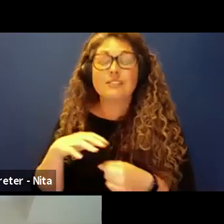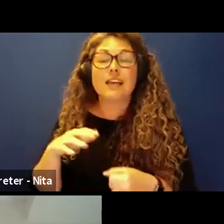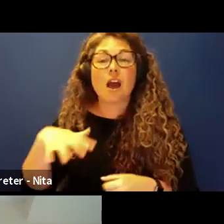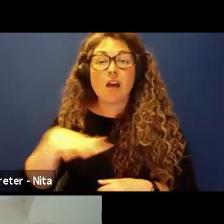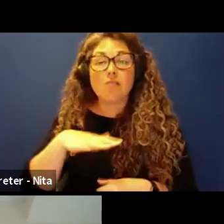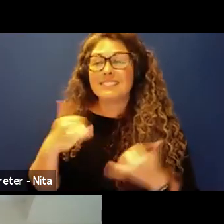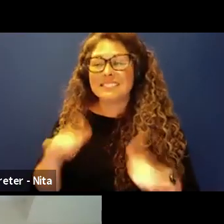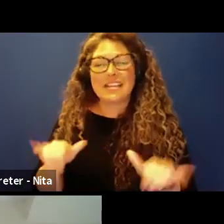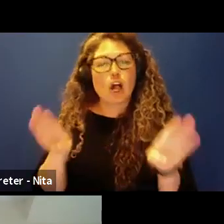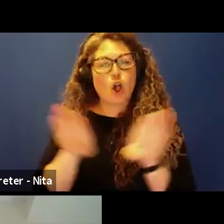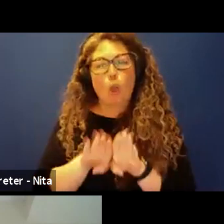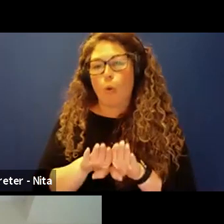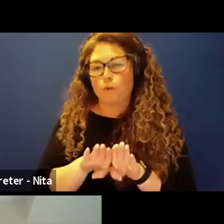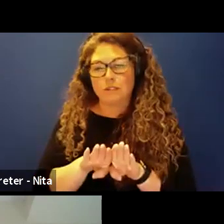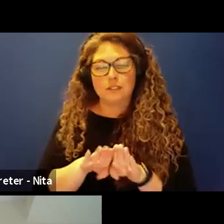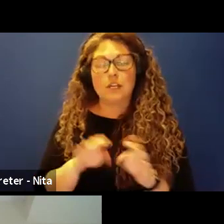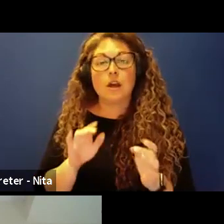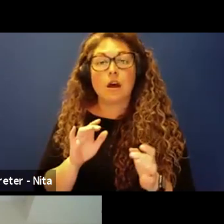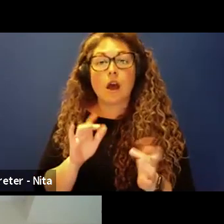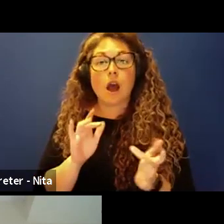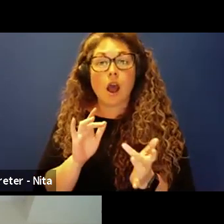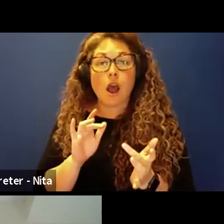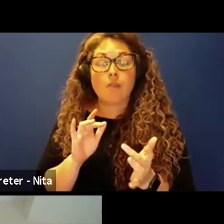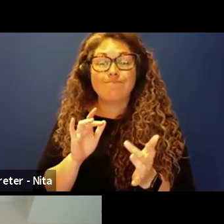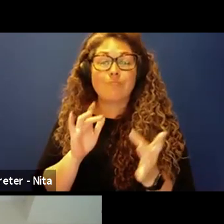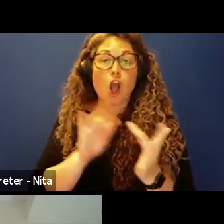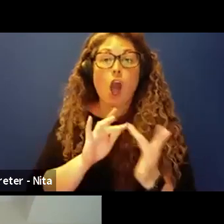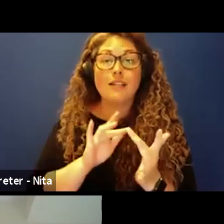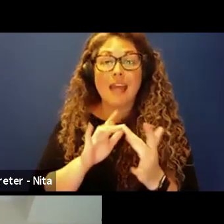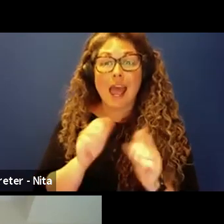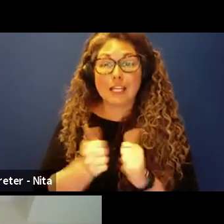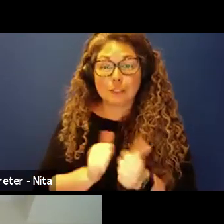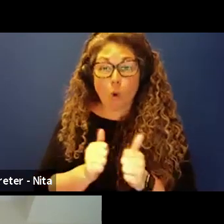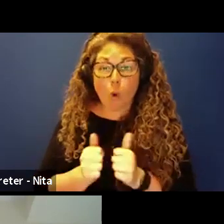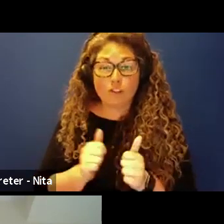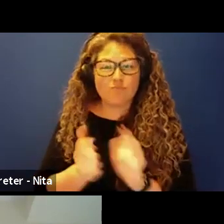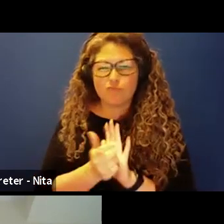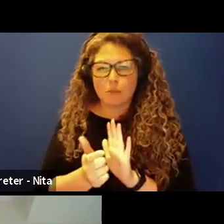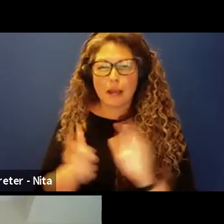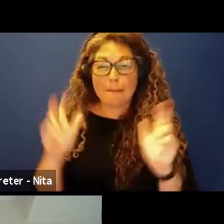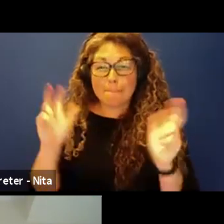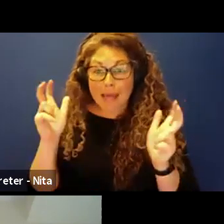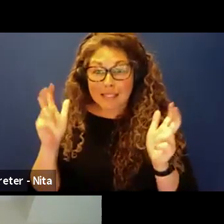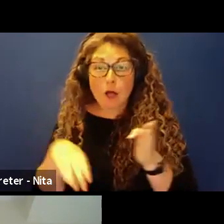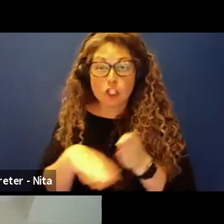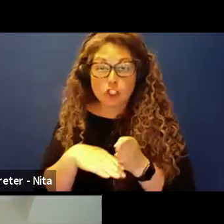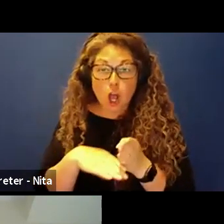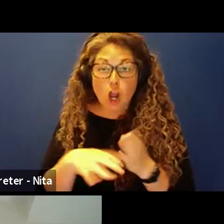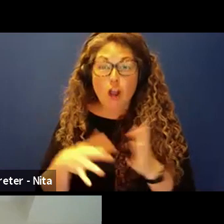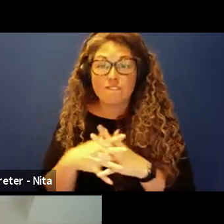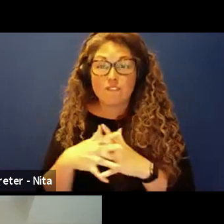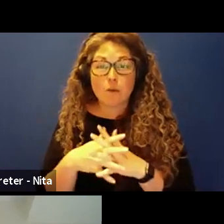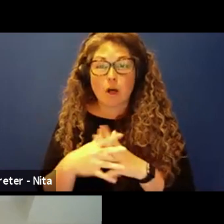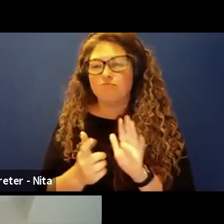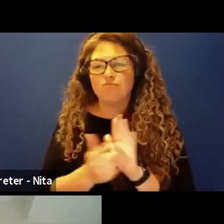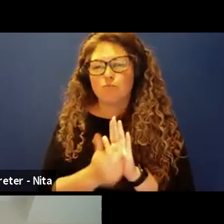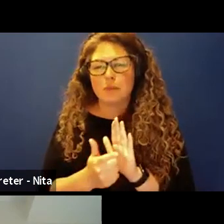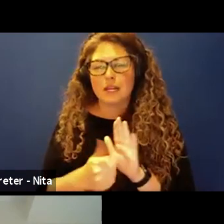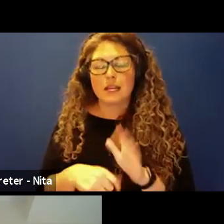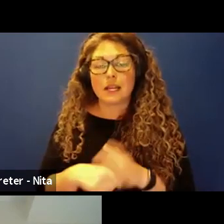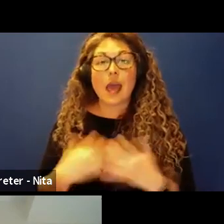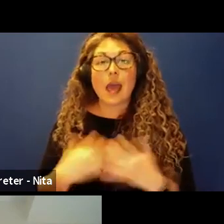still closed. Contact sports are also prohibited, such as basketball, soccer, and football.